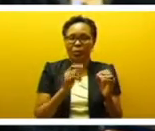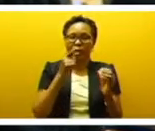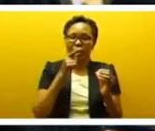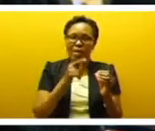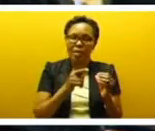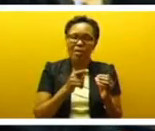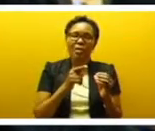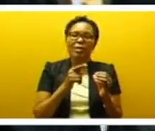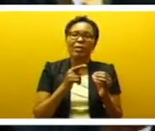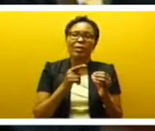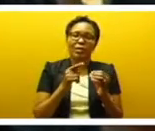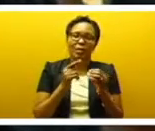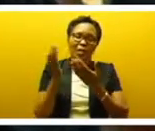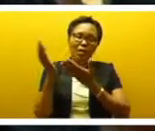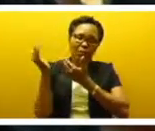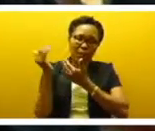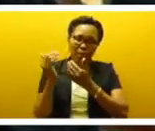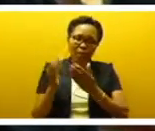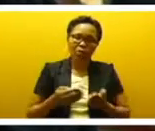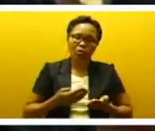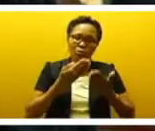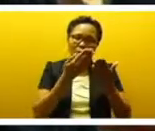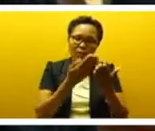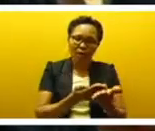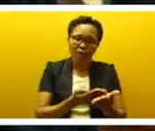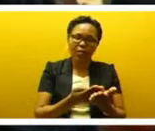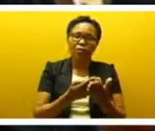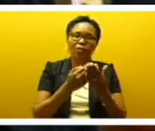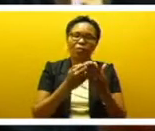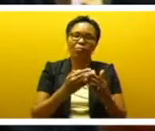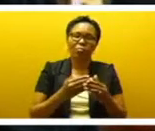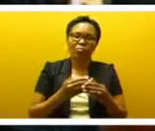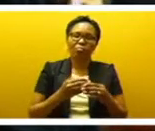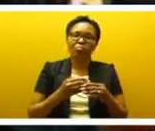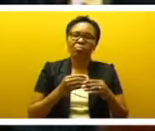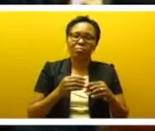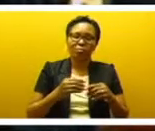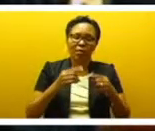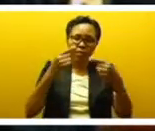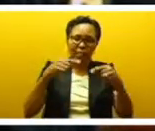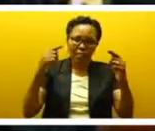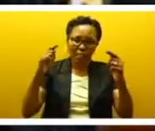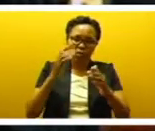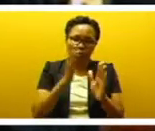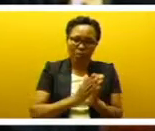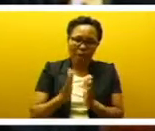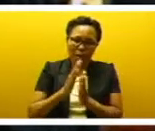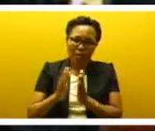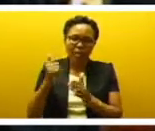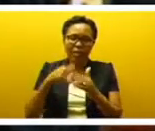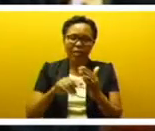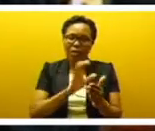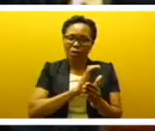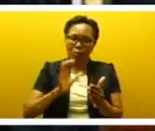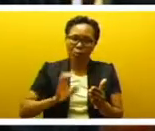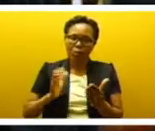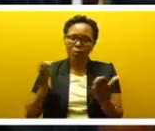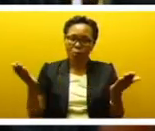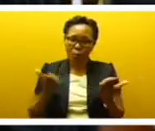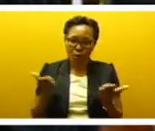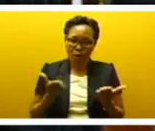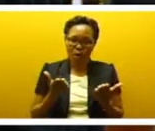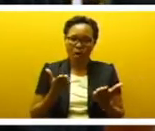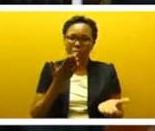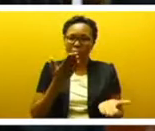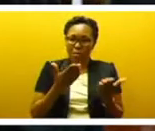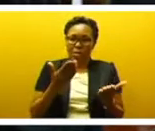provide for succession plans in commissions in places where an emergency or